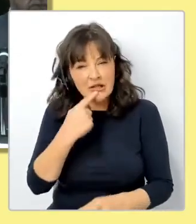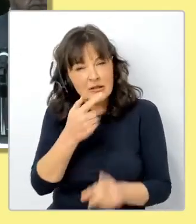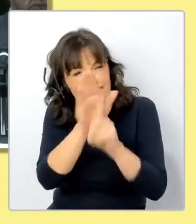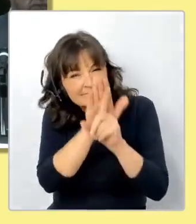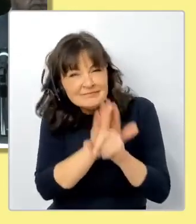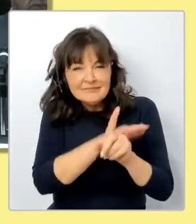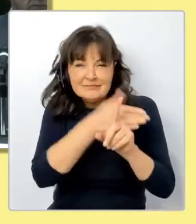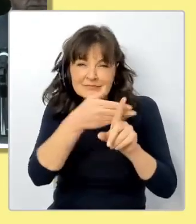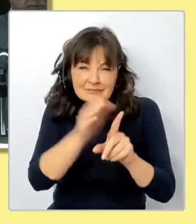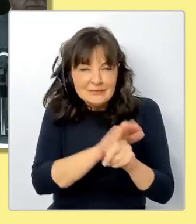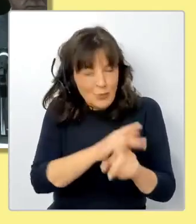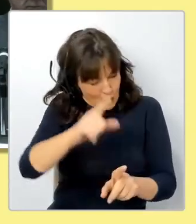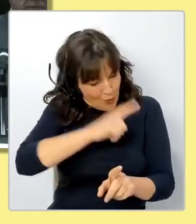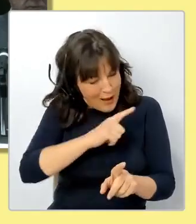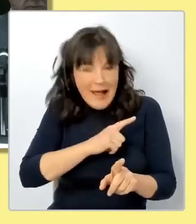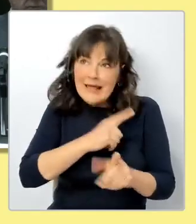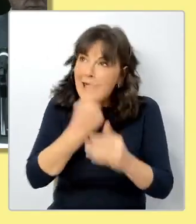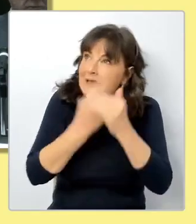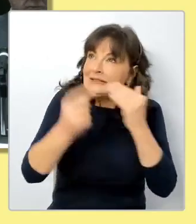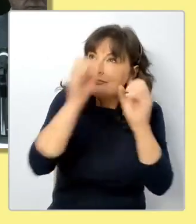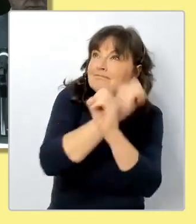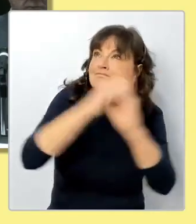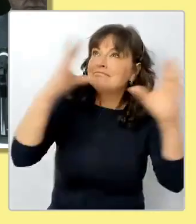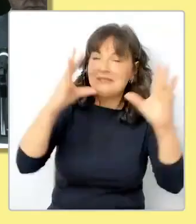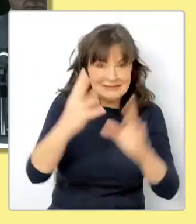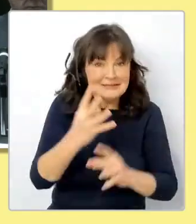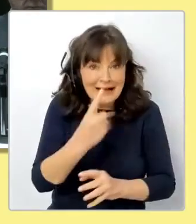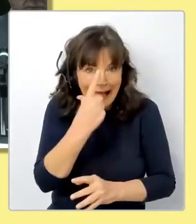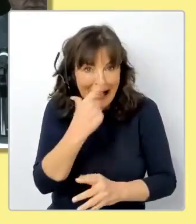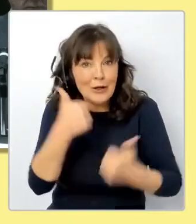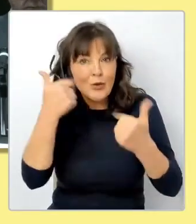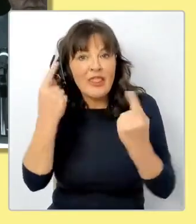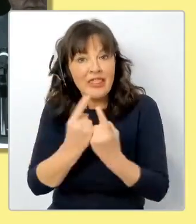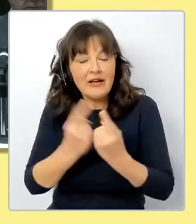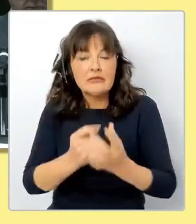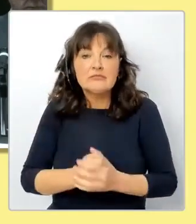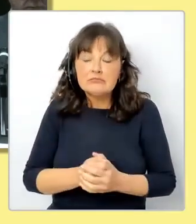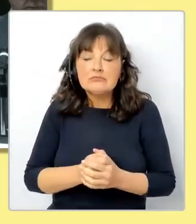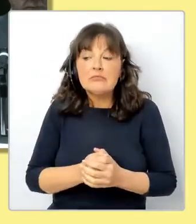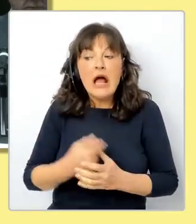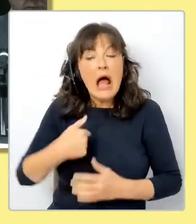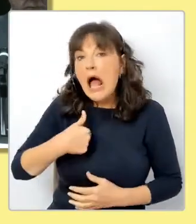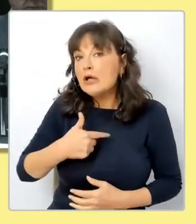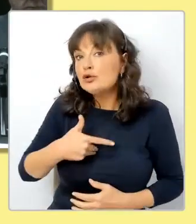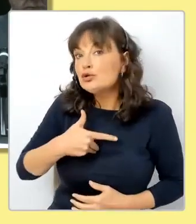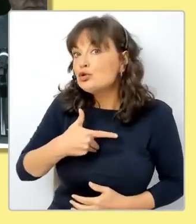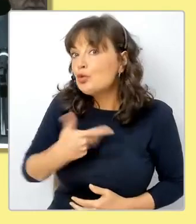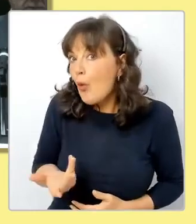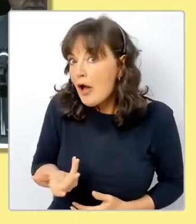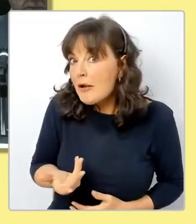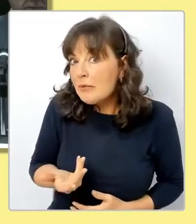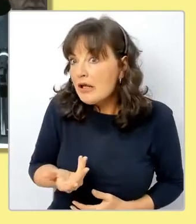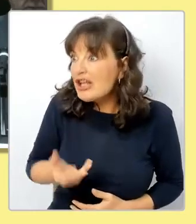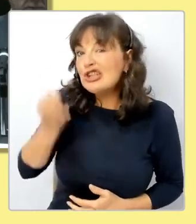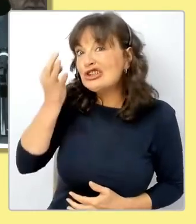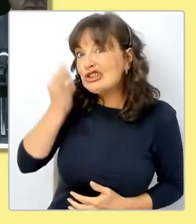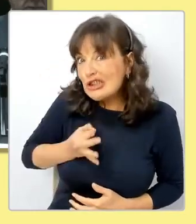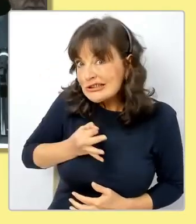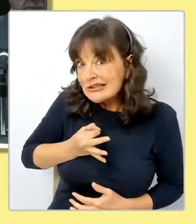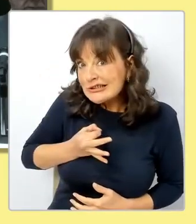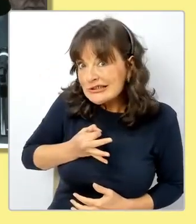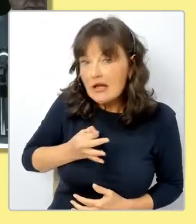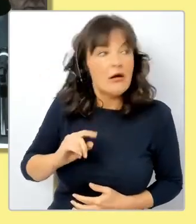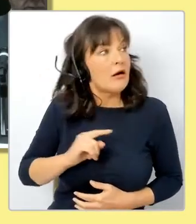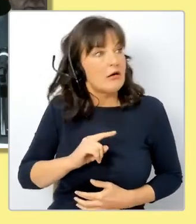about the case for independence. I've said often, I don't want to just be the first minister. I want to be Scotland's next first activist. I